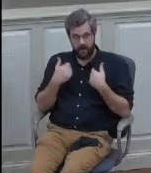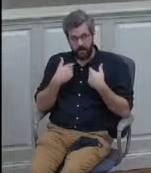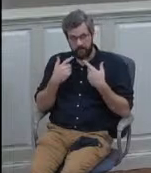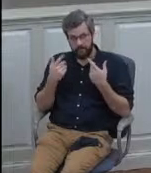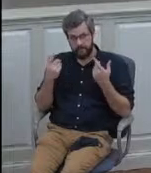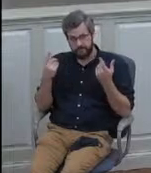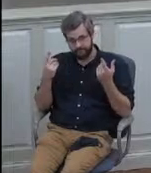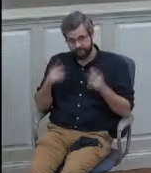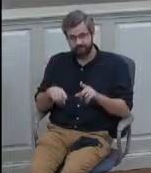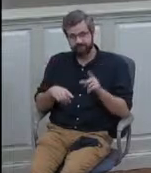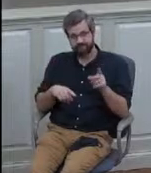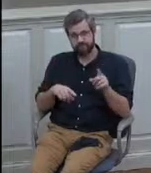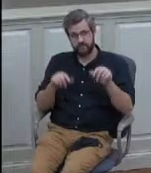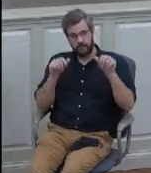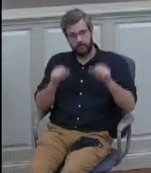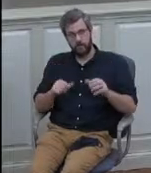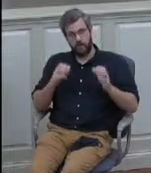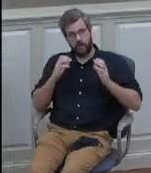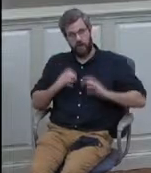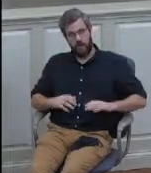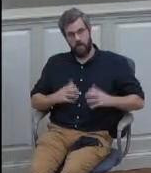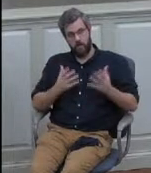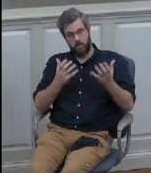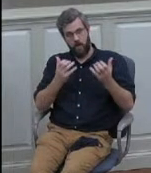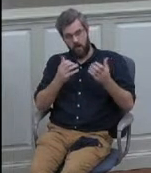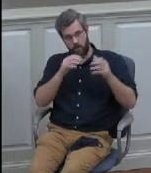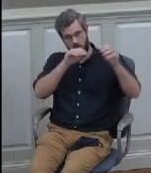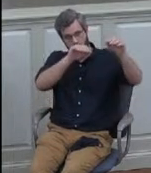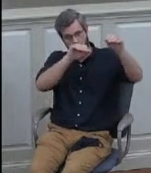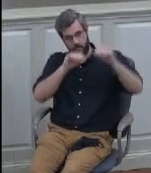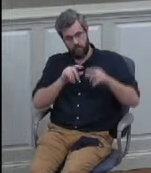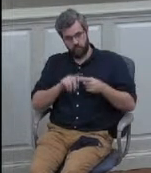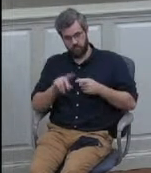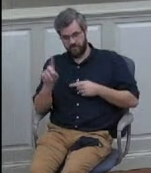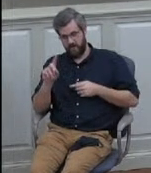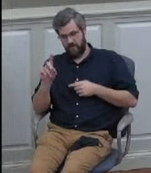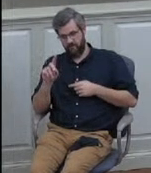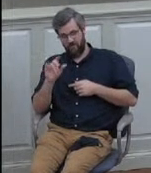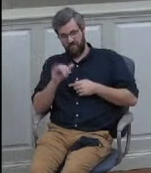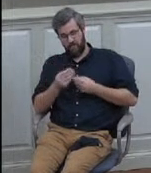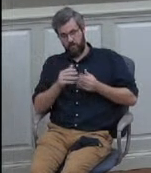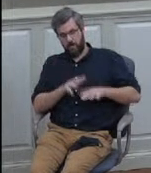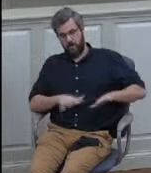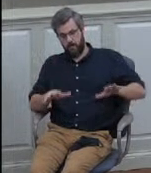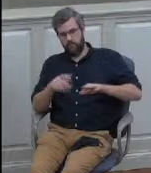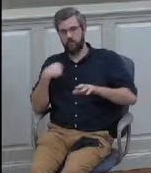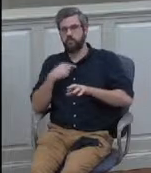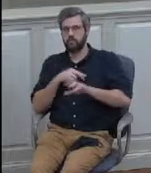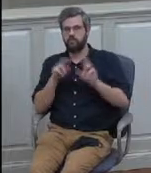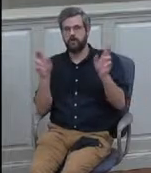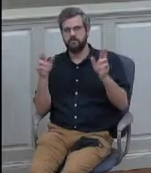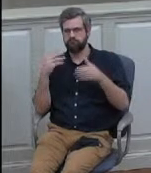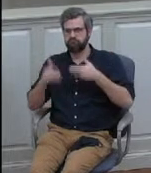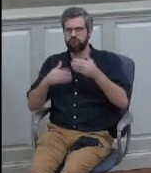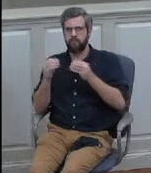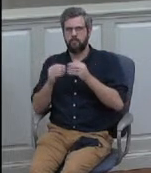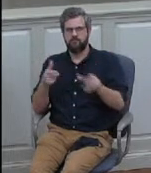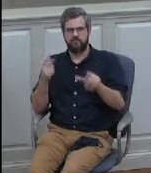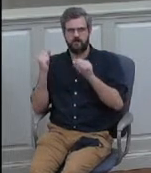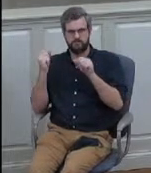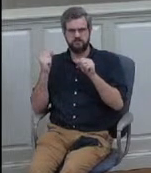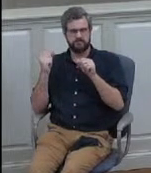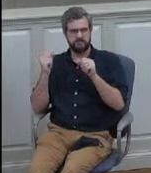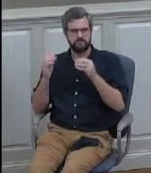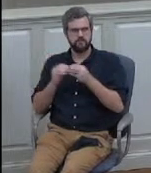development or a potential client that desires to locate in Danville on those properties in that area. Certainly, we would be more